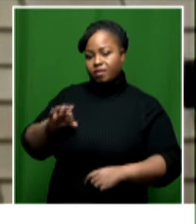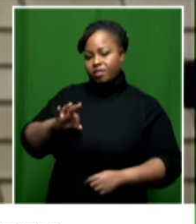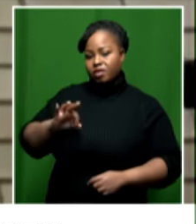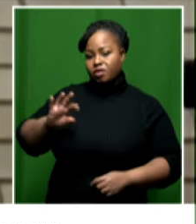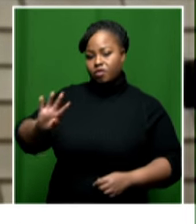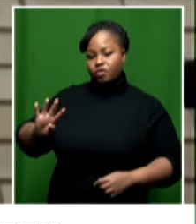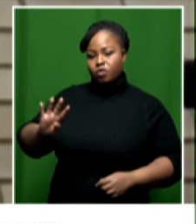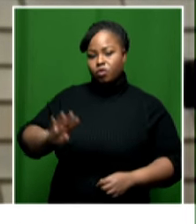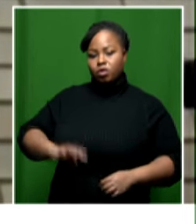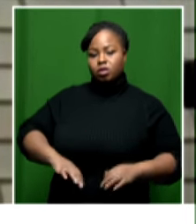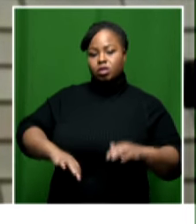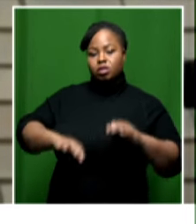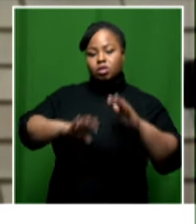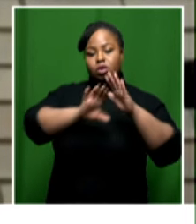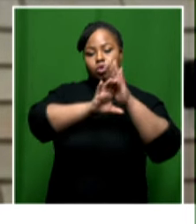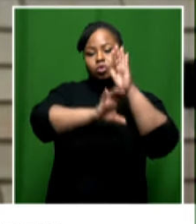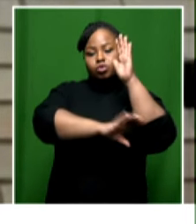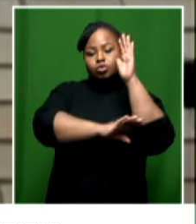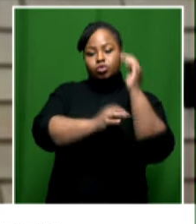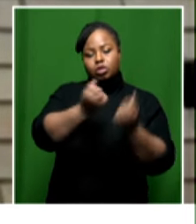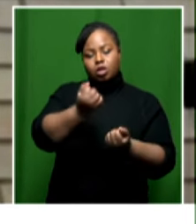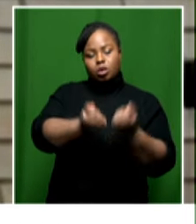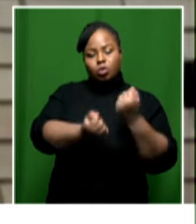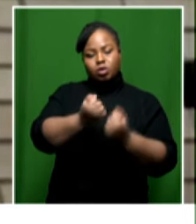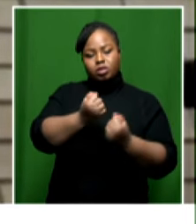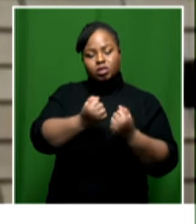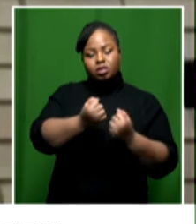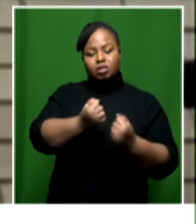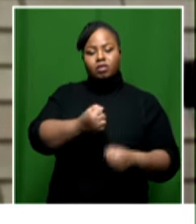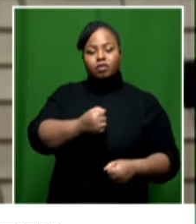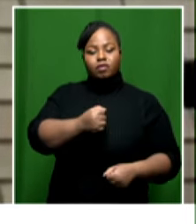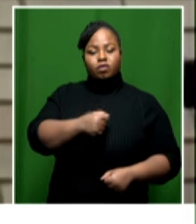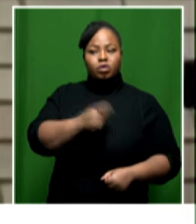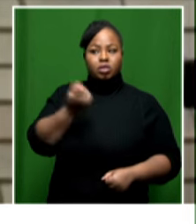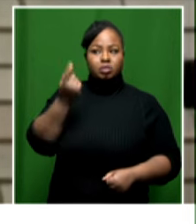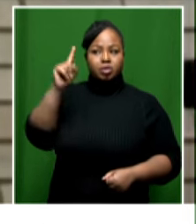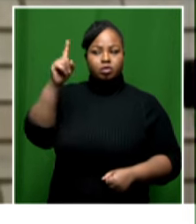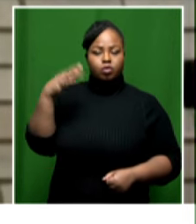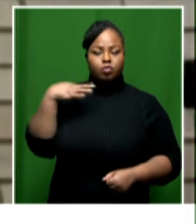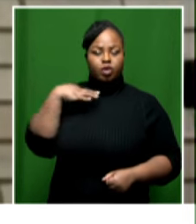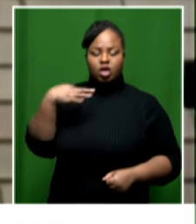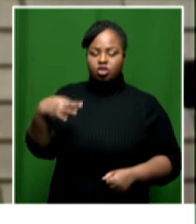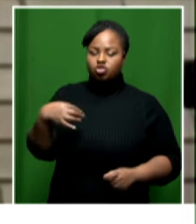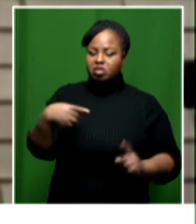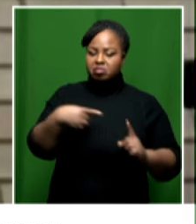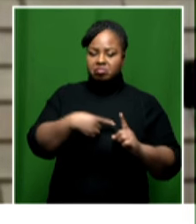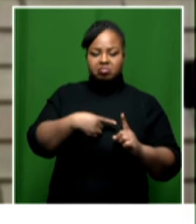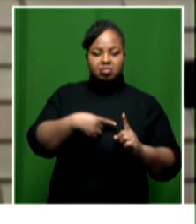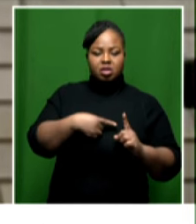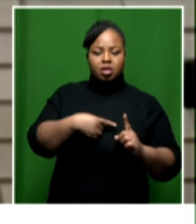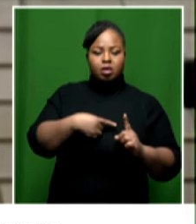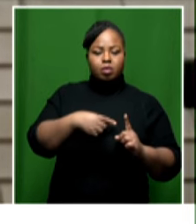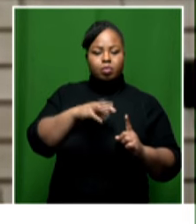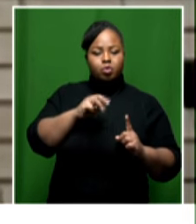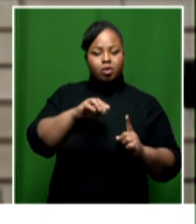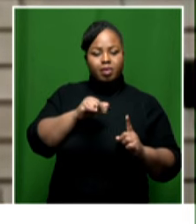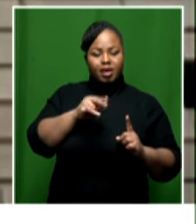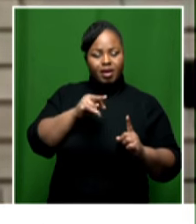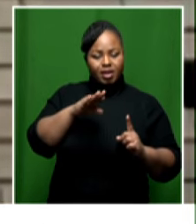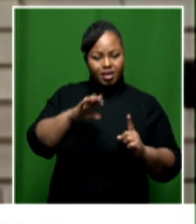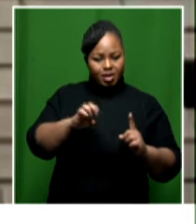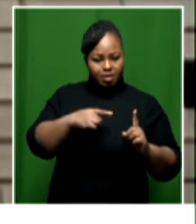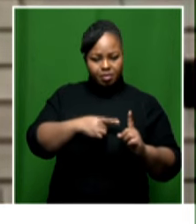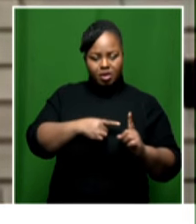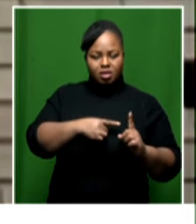Apex Court's dismissal of the rescission application, Advocate Mqwebani nevertheless again sought to challenge and set aside